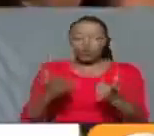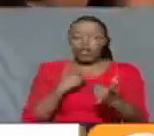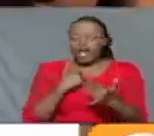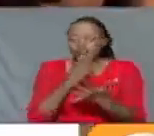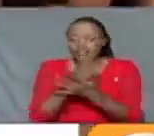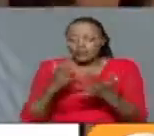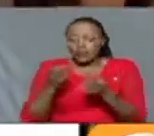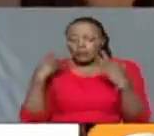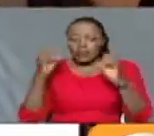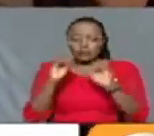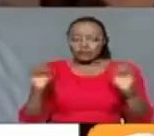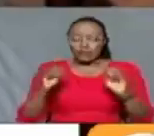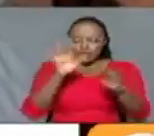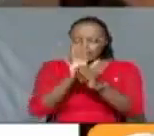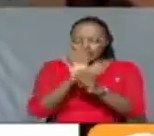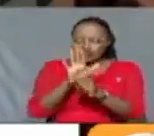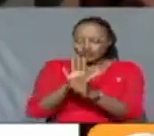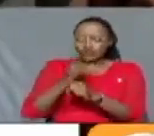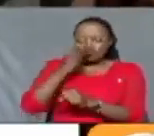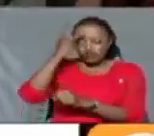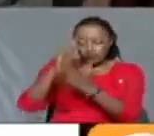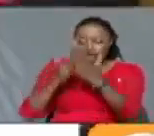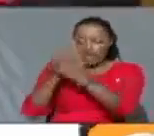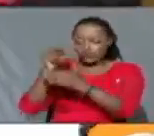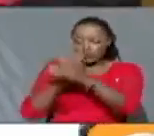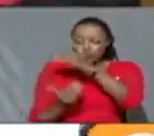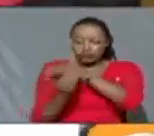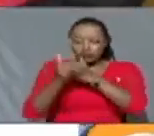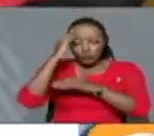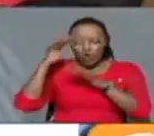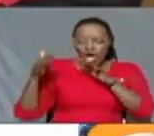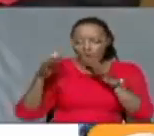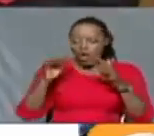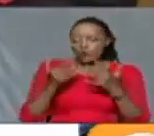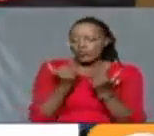don't know. Mamia ya wazazi walifika shuleni leo asubuhi kujua hali ya watoto wao na